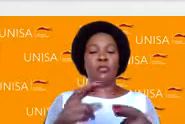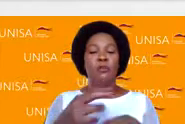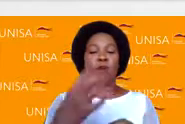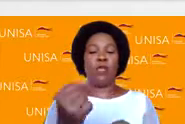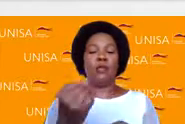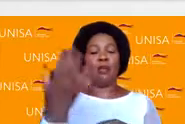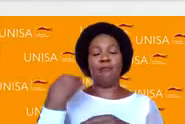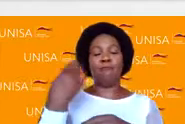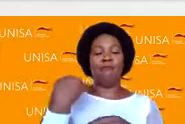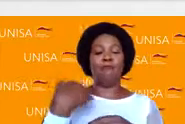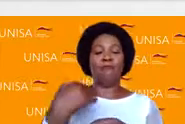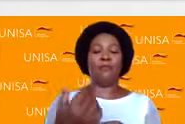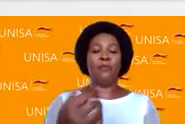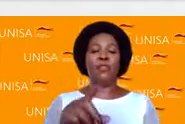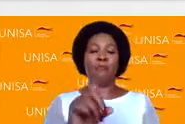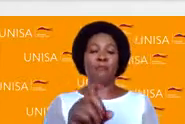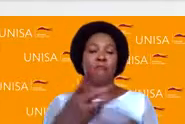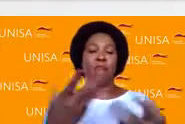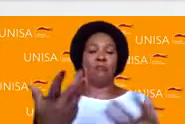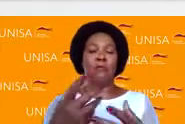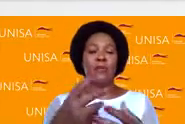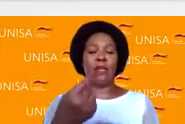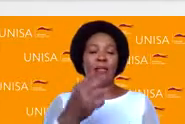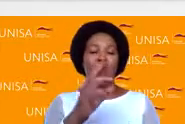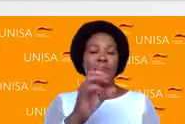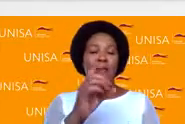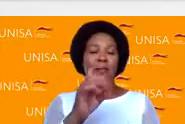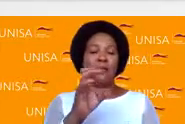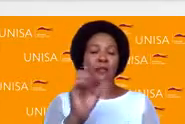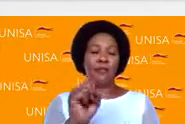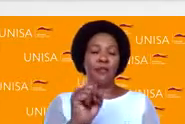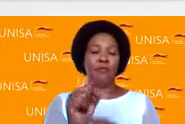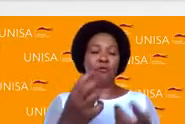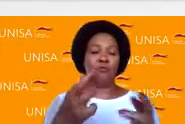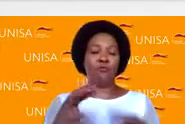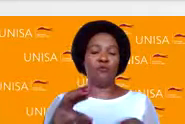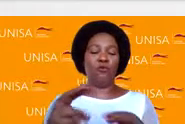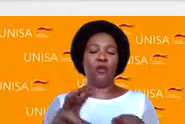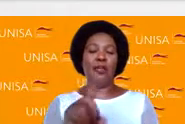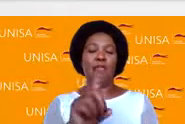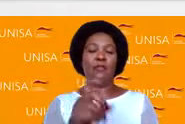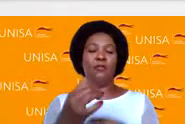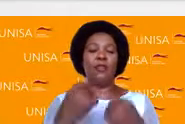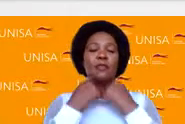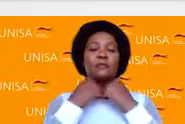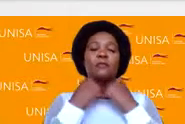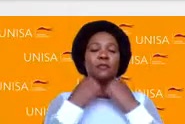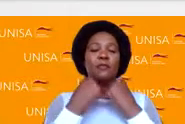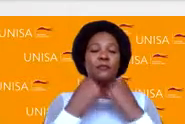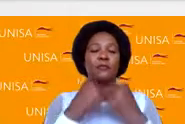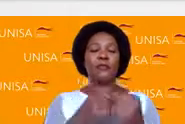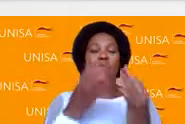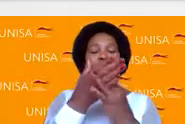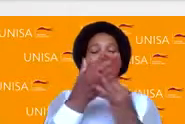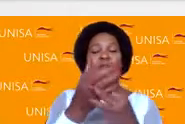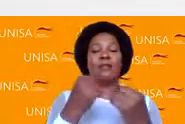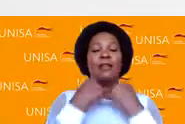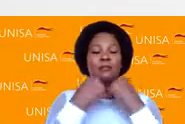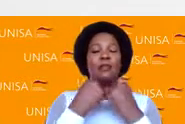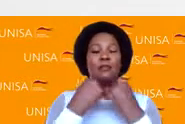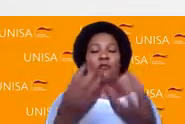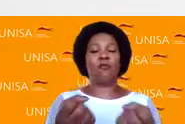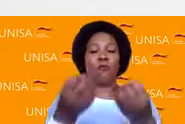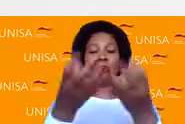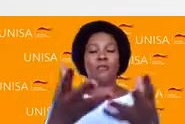grades tool, and you can even click here on an assignment to quickly access that assignment for submission, or just to view what it's